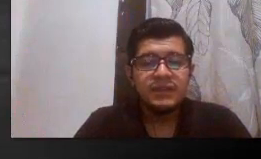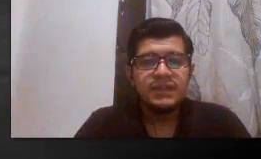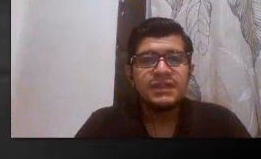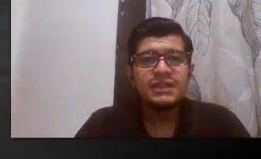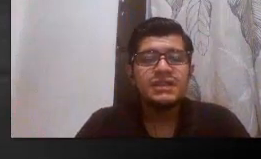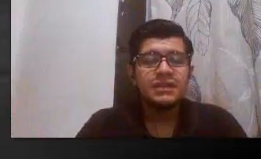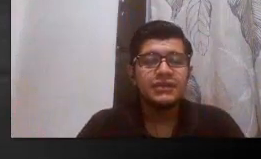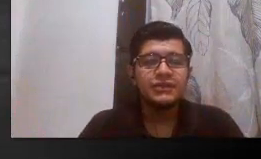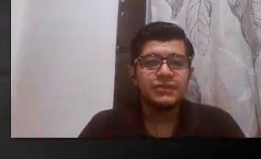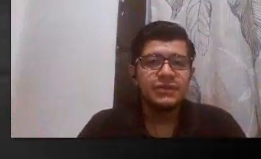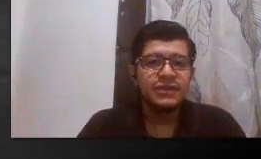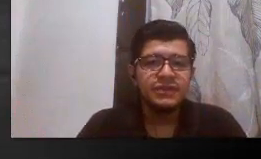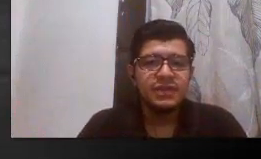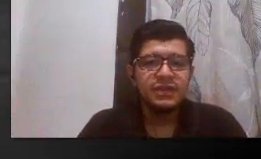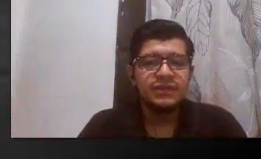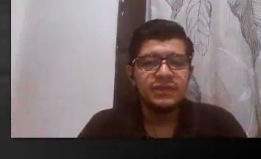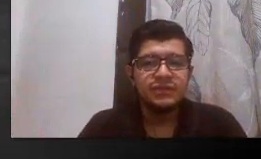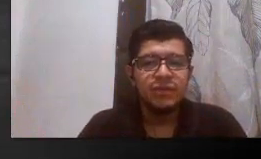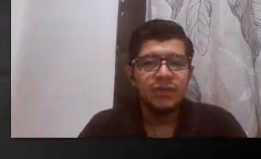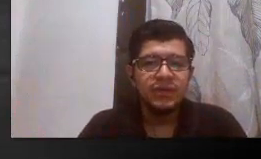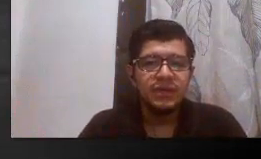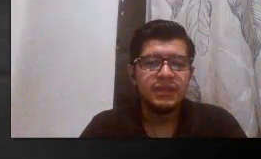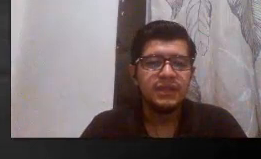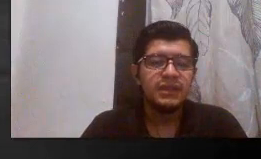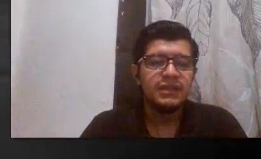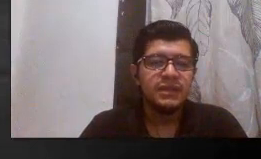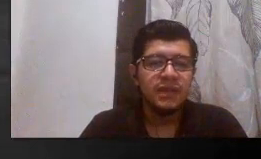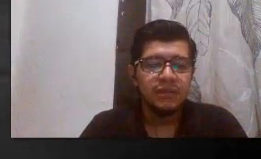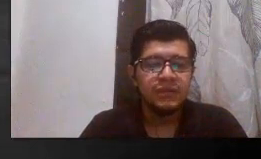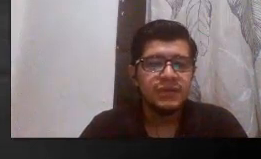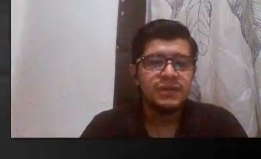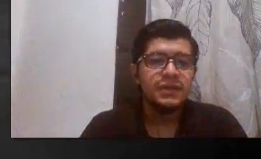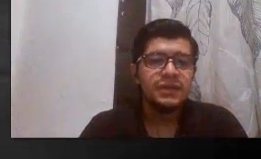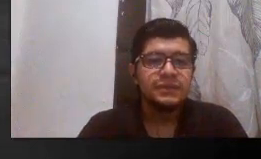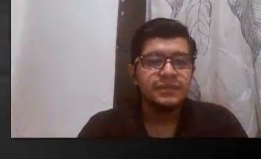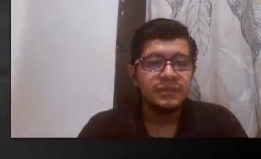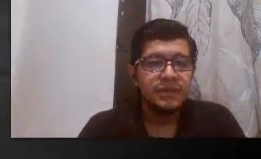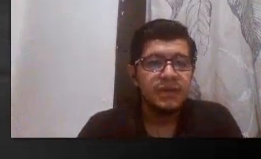and this is used instead of the spoken language.